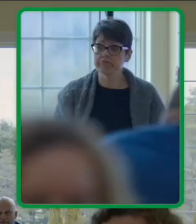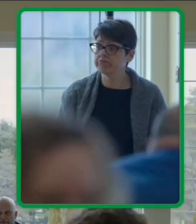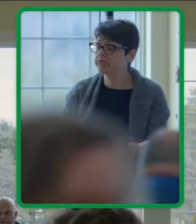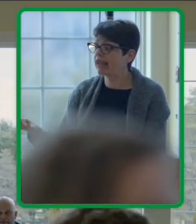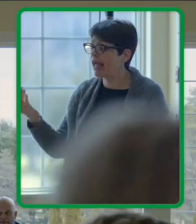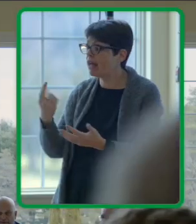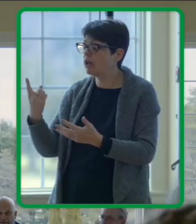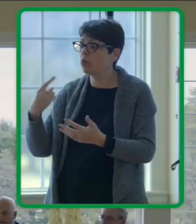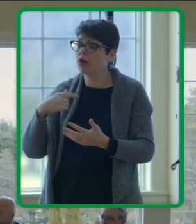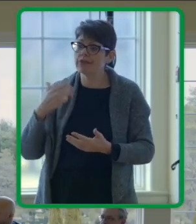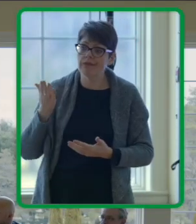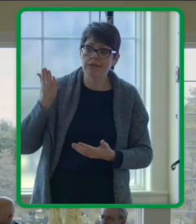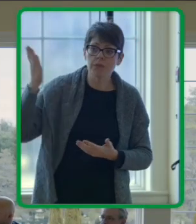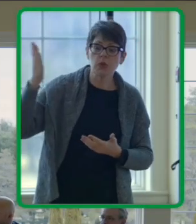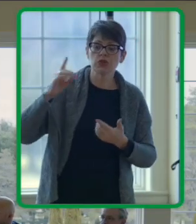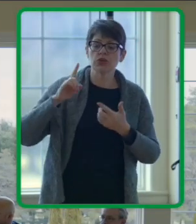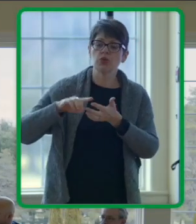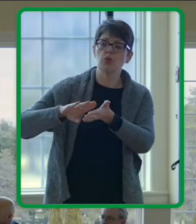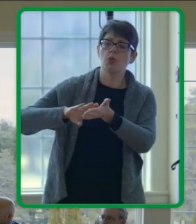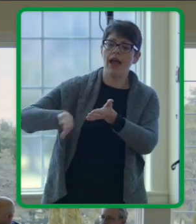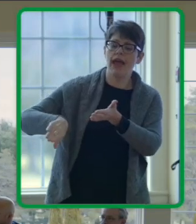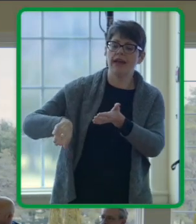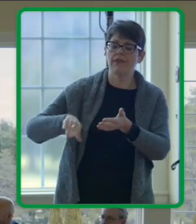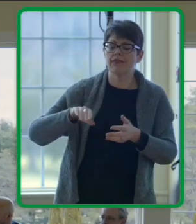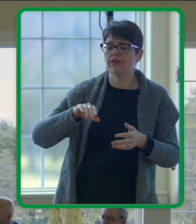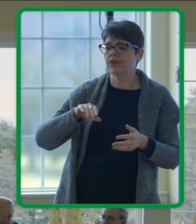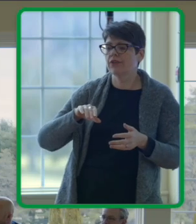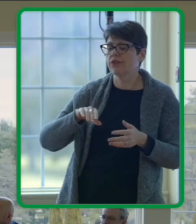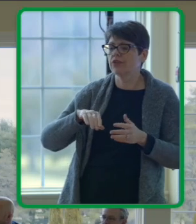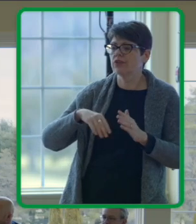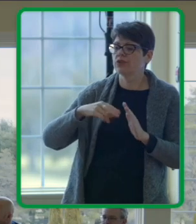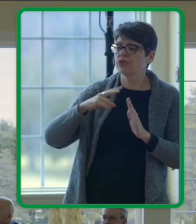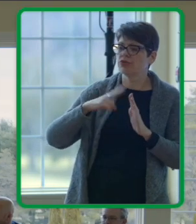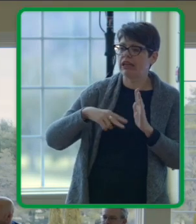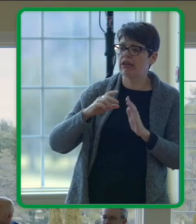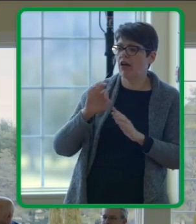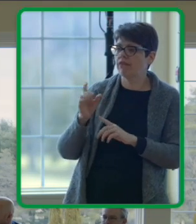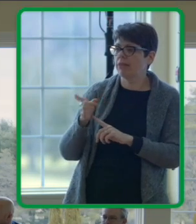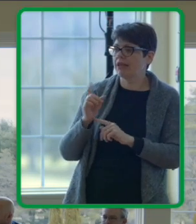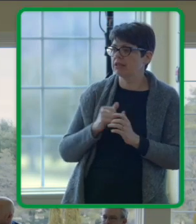waive the order of the meeting as required by Greylock bylaws.